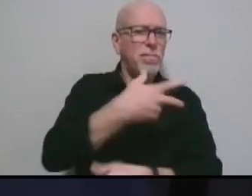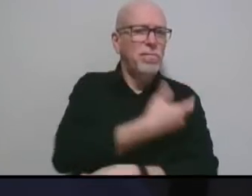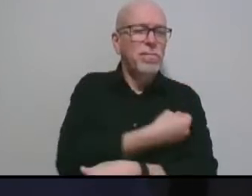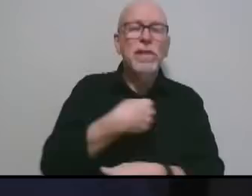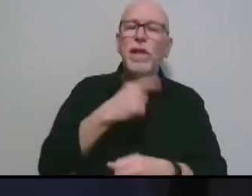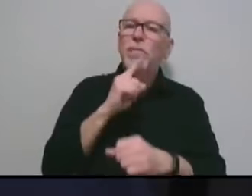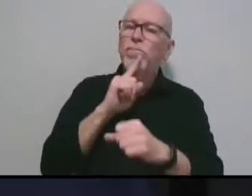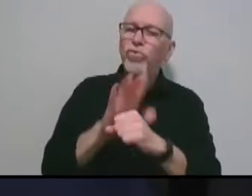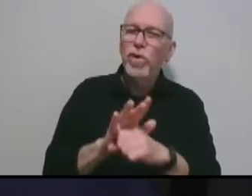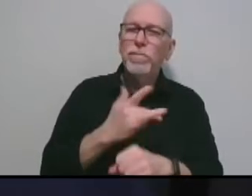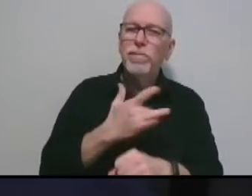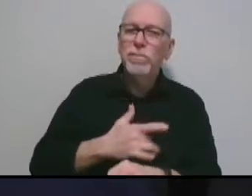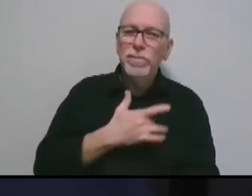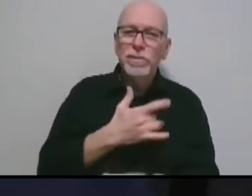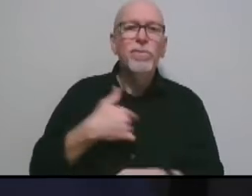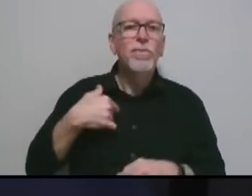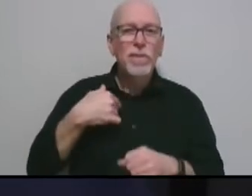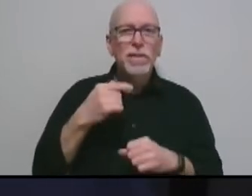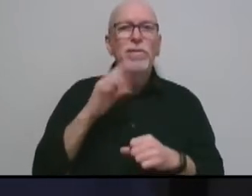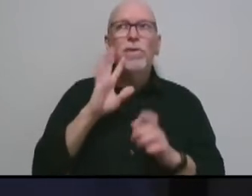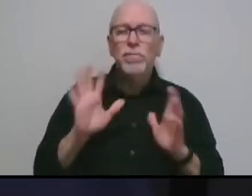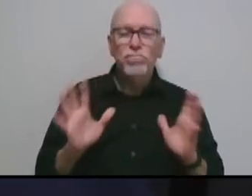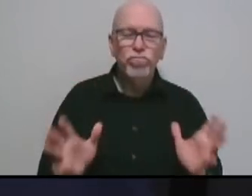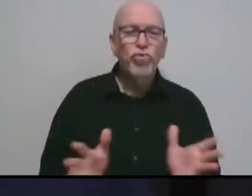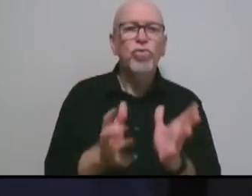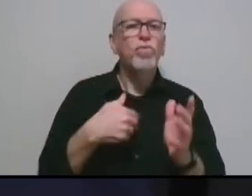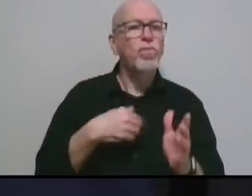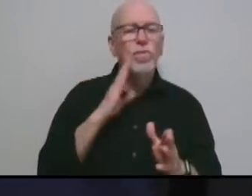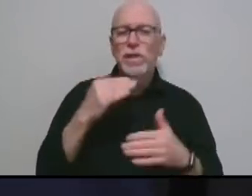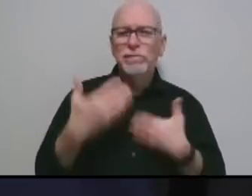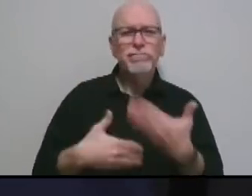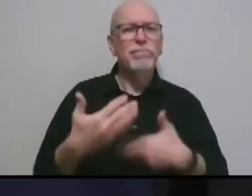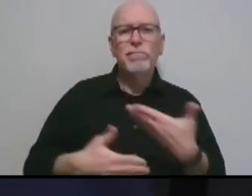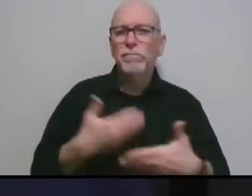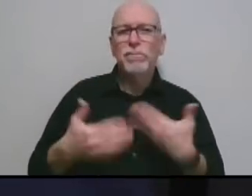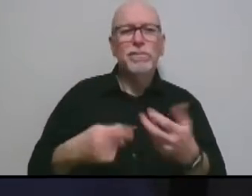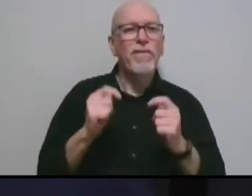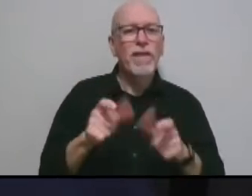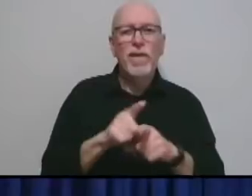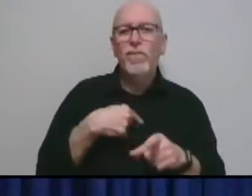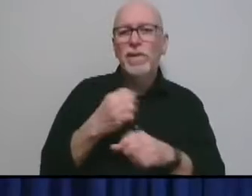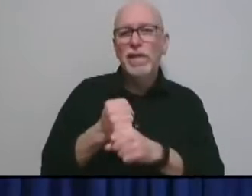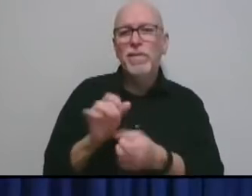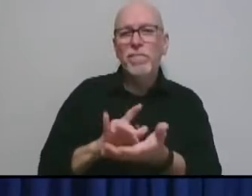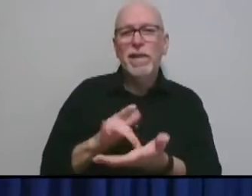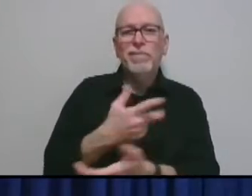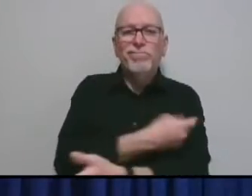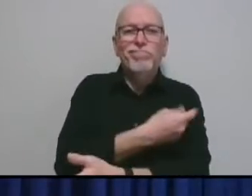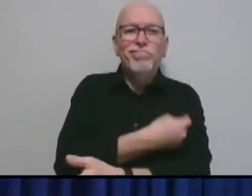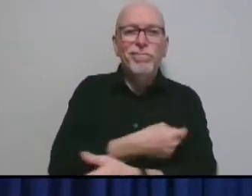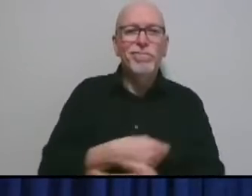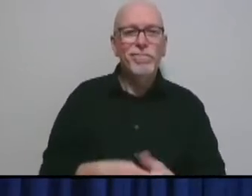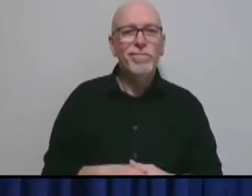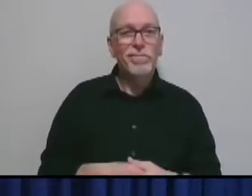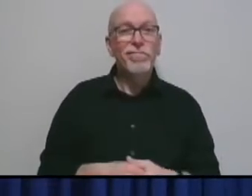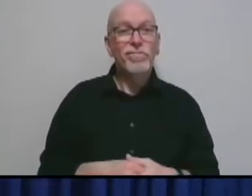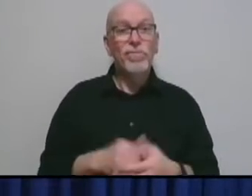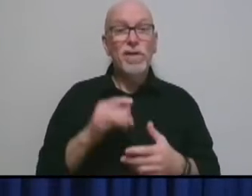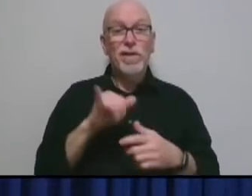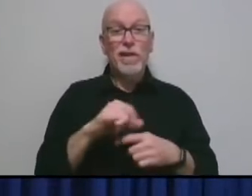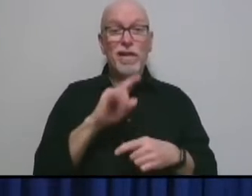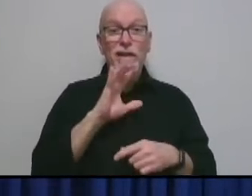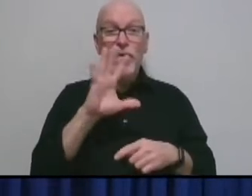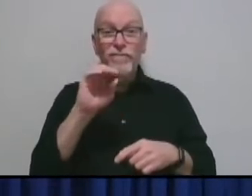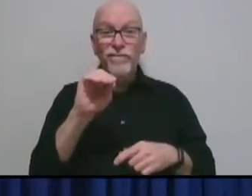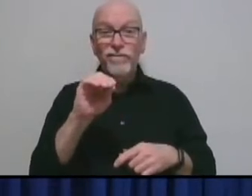we push, and we're going to keep on going as fast as we get vaccine available. Yeah, it depends on how long you're at 55 or